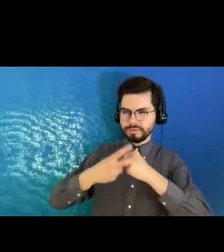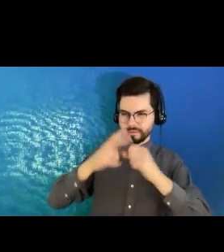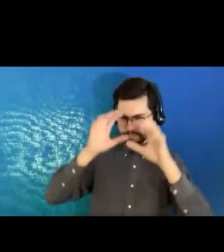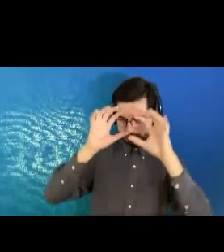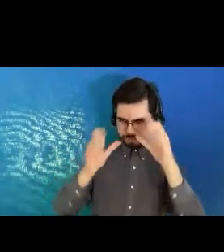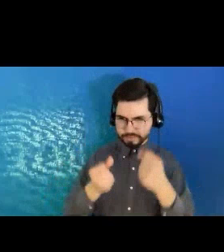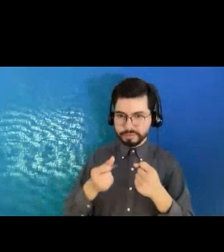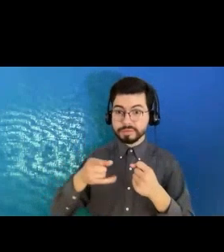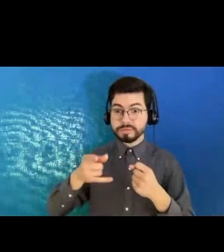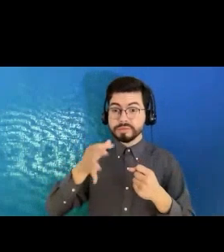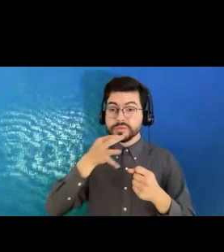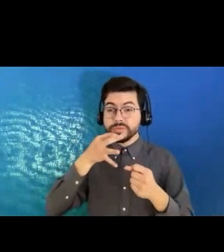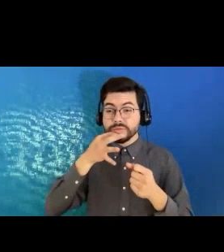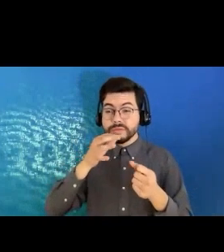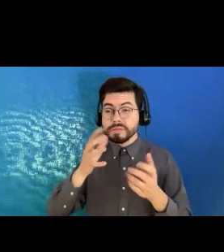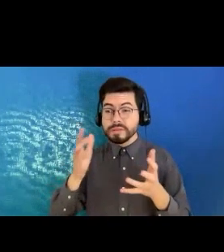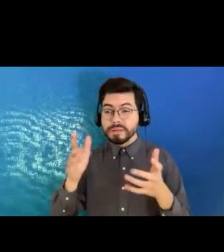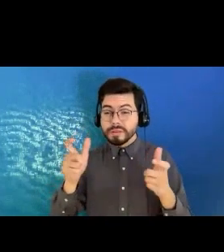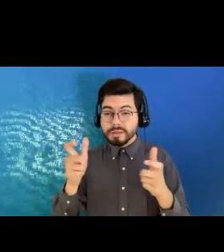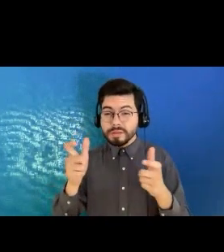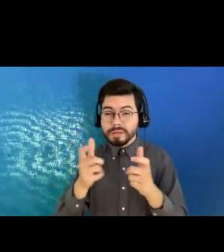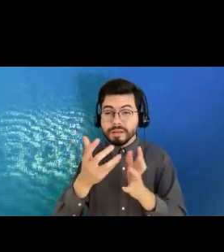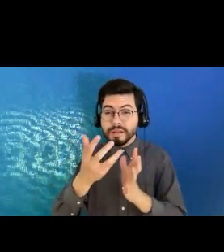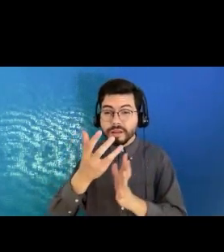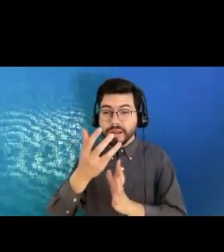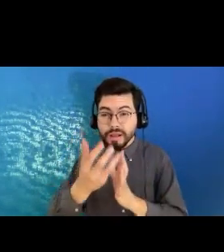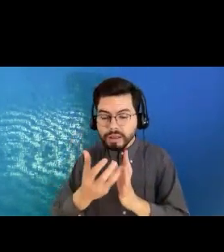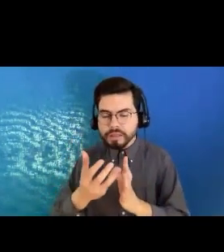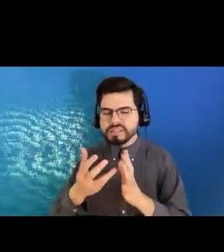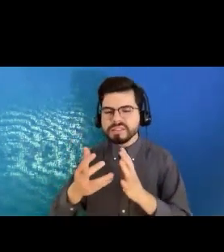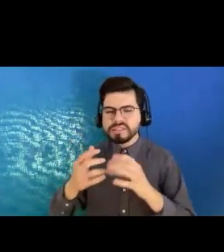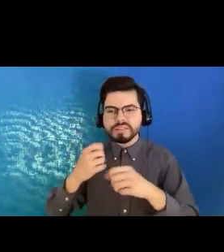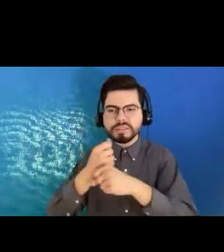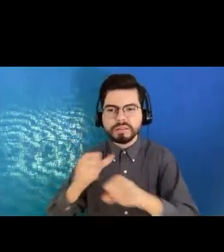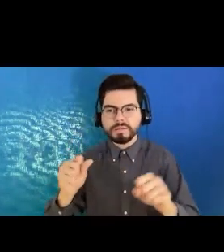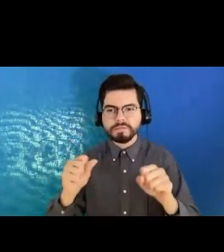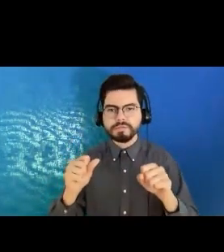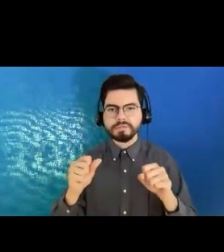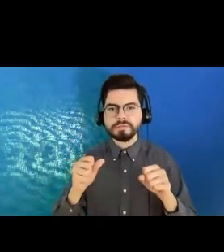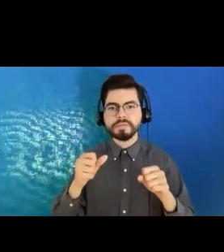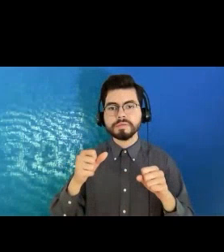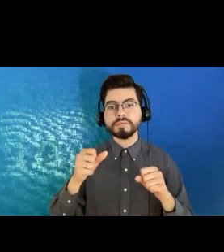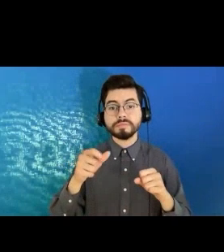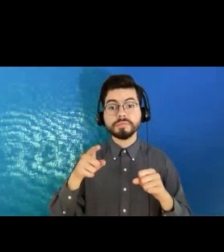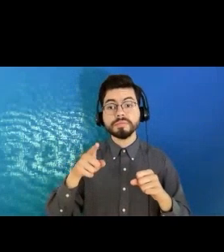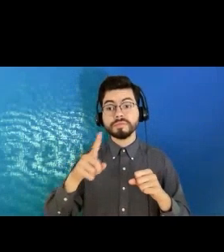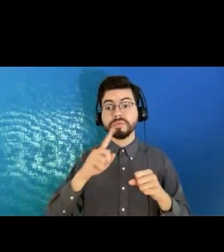had a significant role in that with the Buffalo Ranch out in Lamar Valley. So they really are an